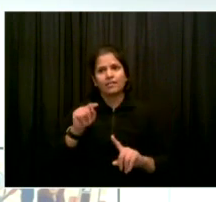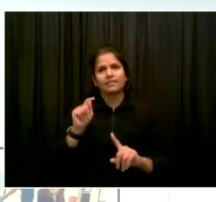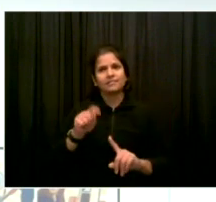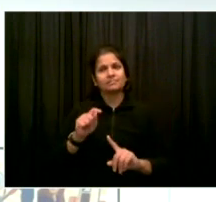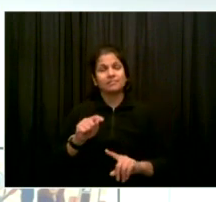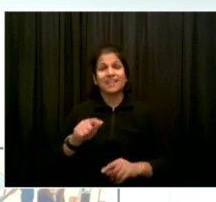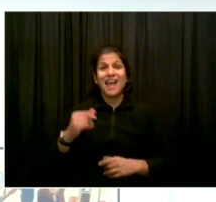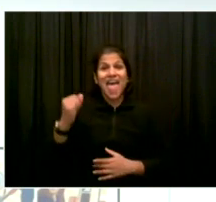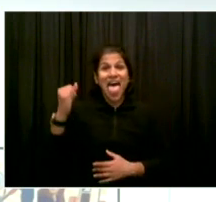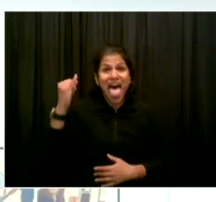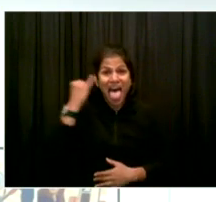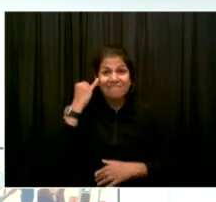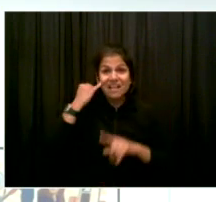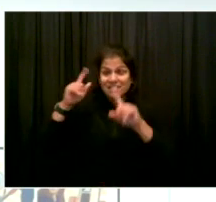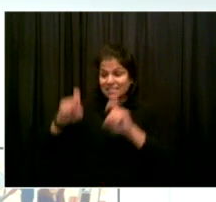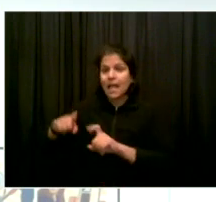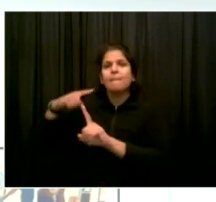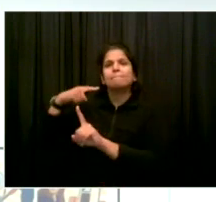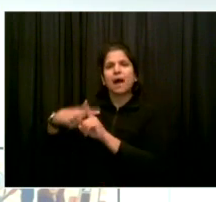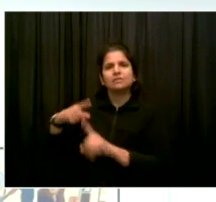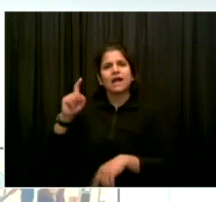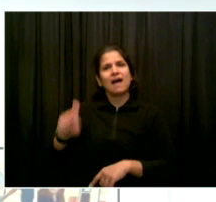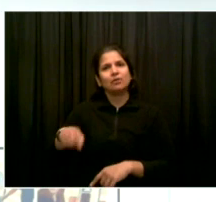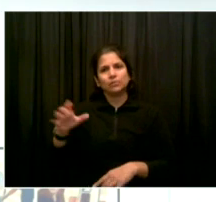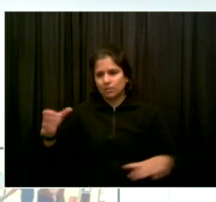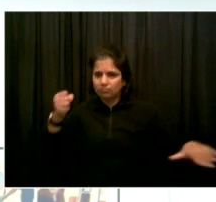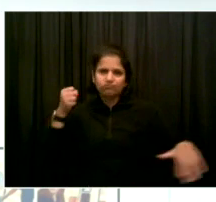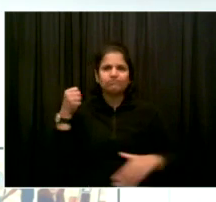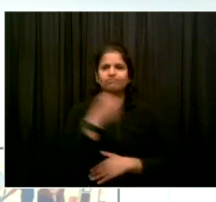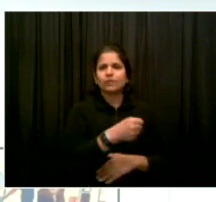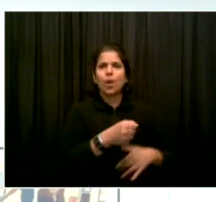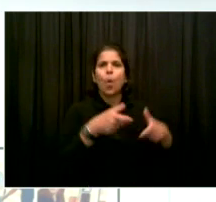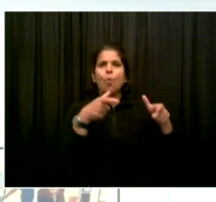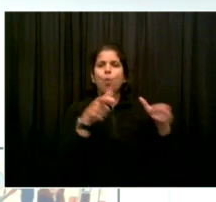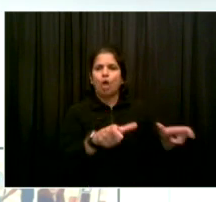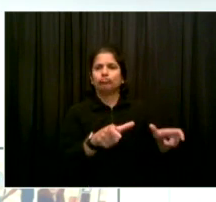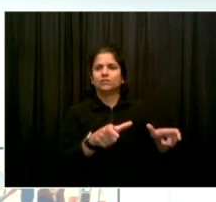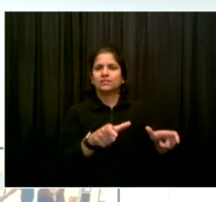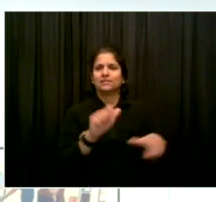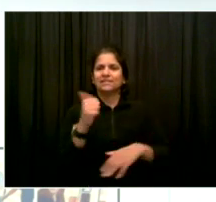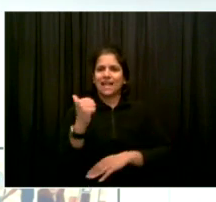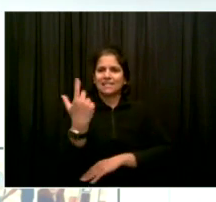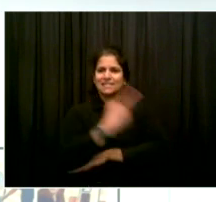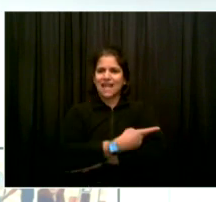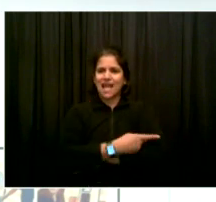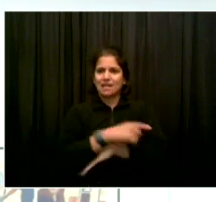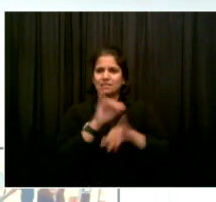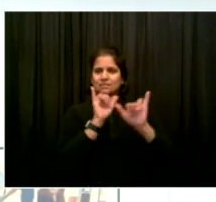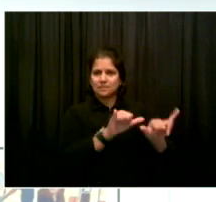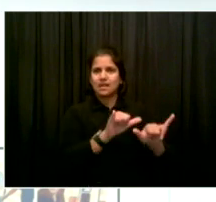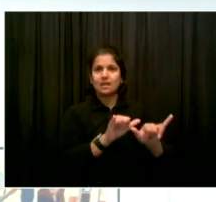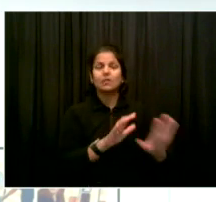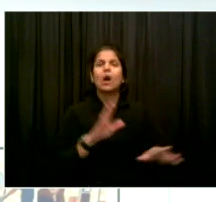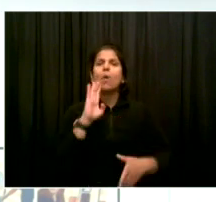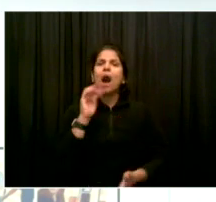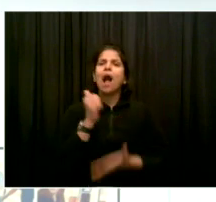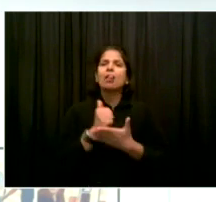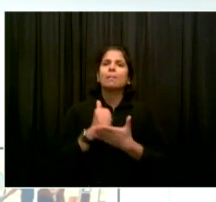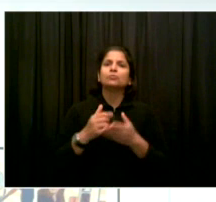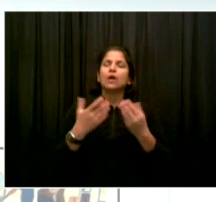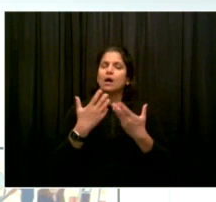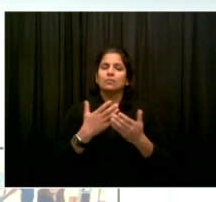isolate. That is very important to help us break chains of transmission so that other people are not